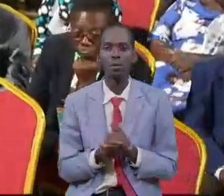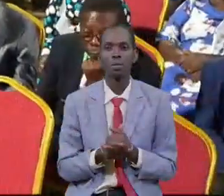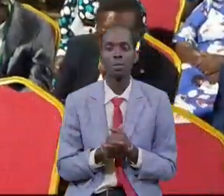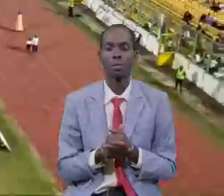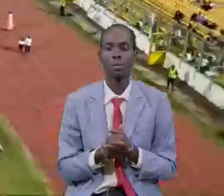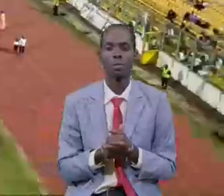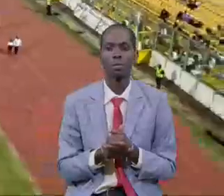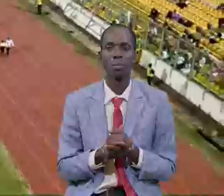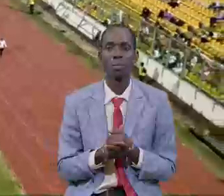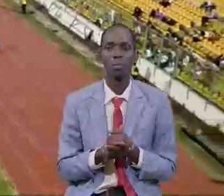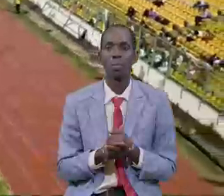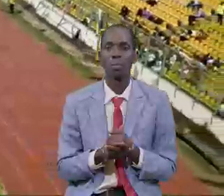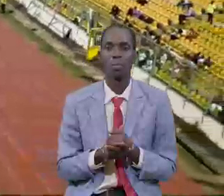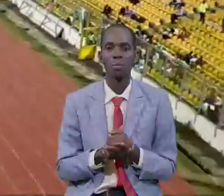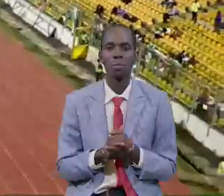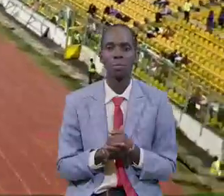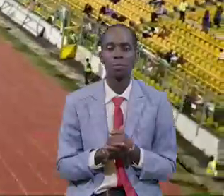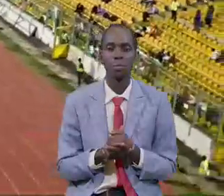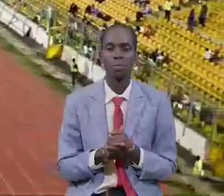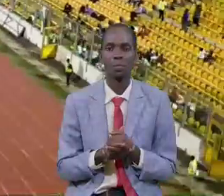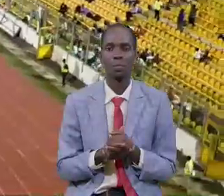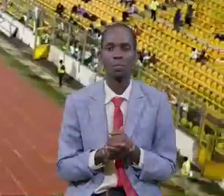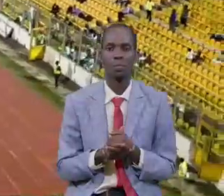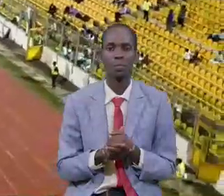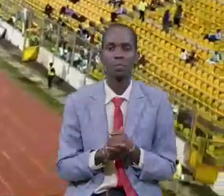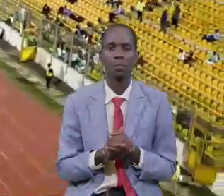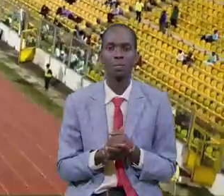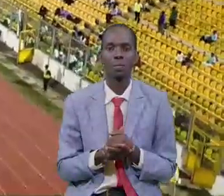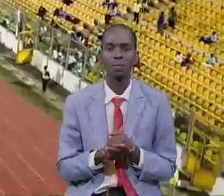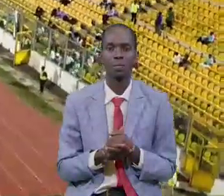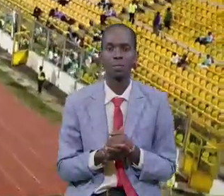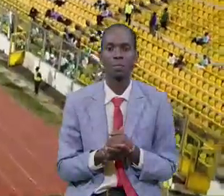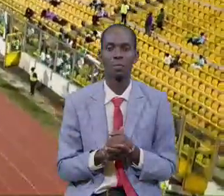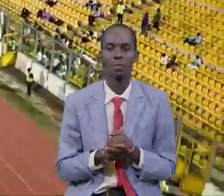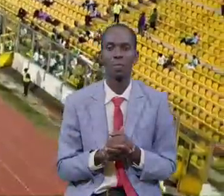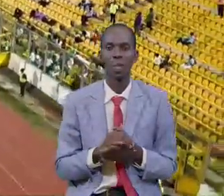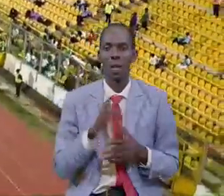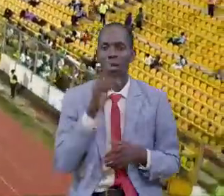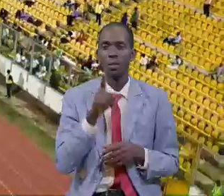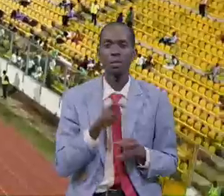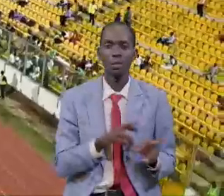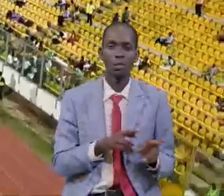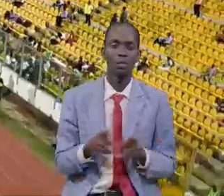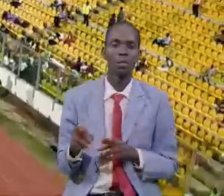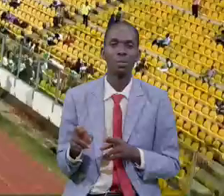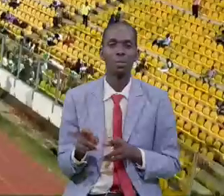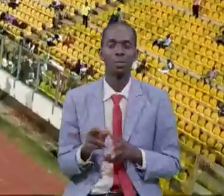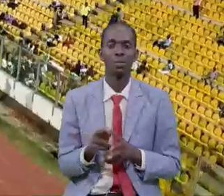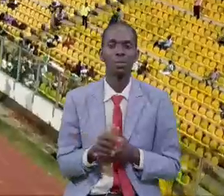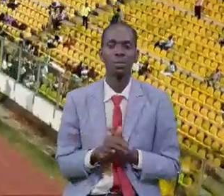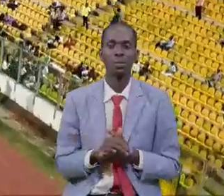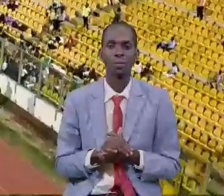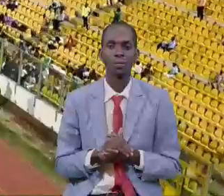we ready? Are you ready? The rest stand. Yes, you